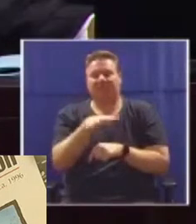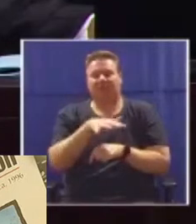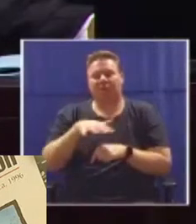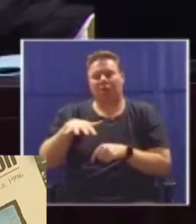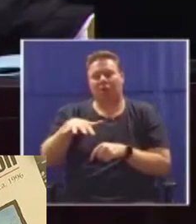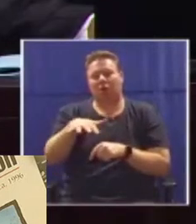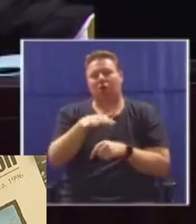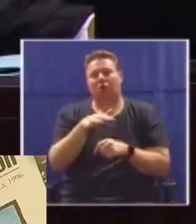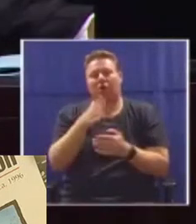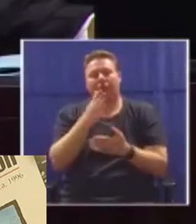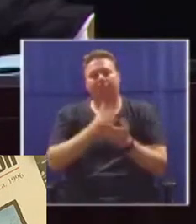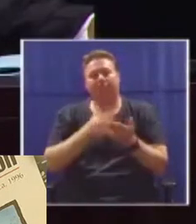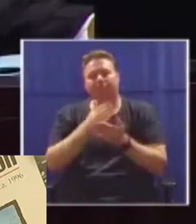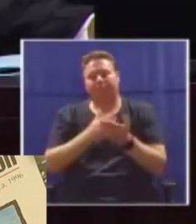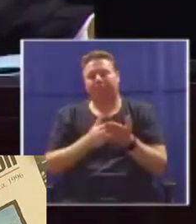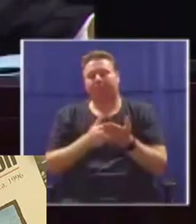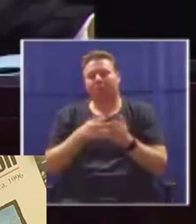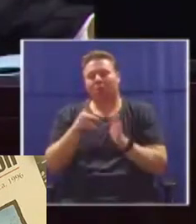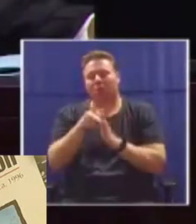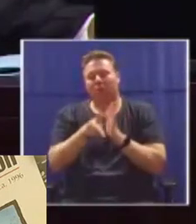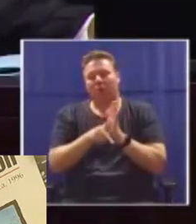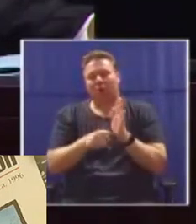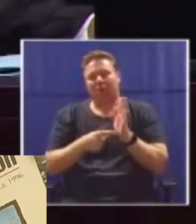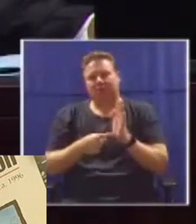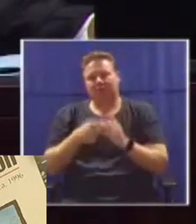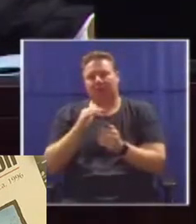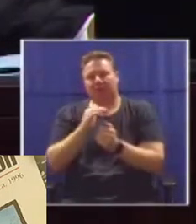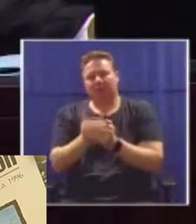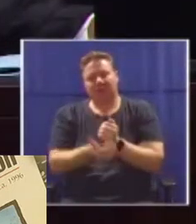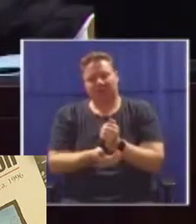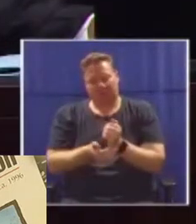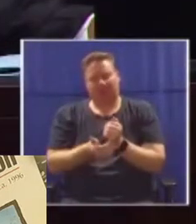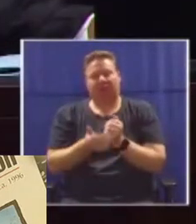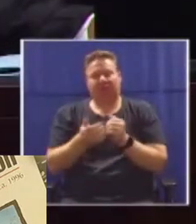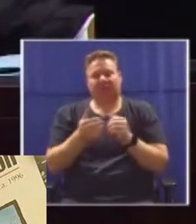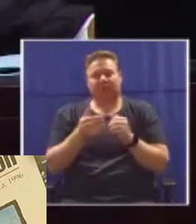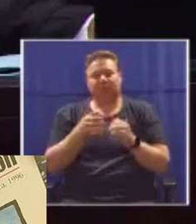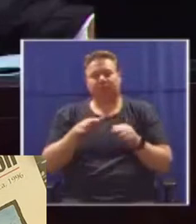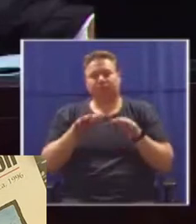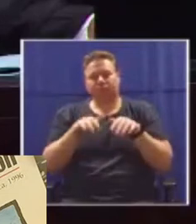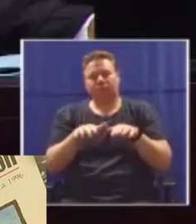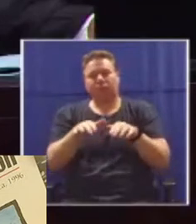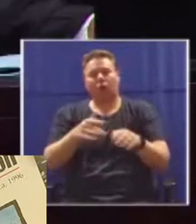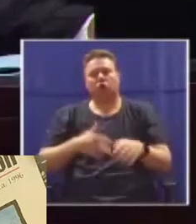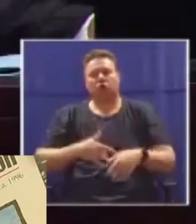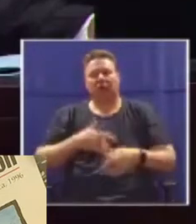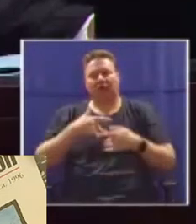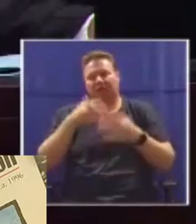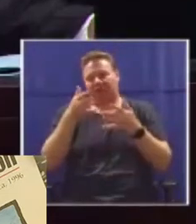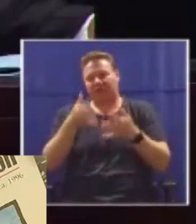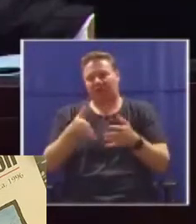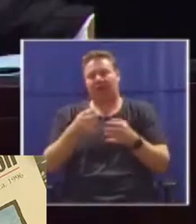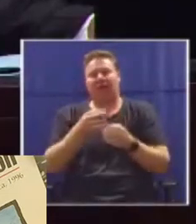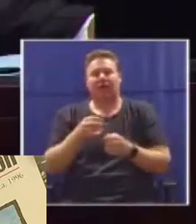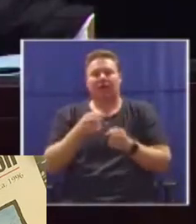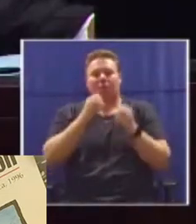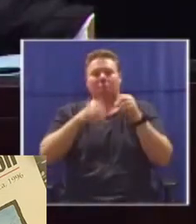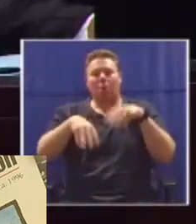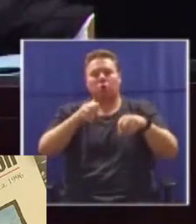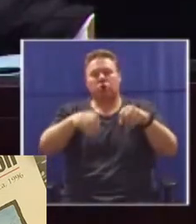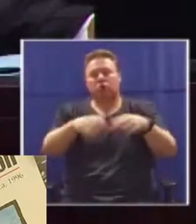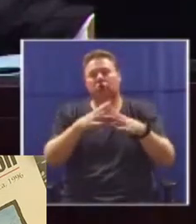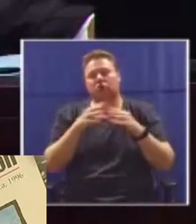environment must form part of the country's progressive policies to preserve marine life and minimize pollution. Legislation of the country